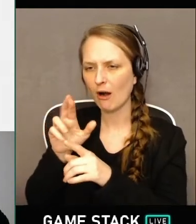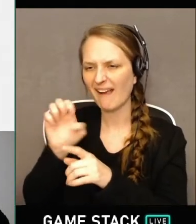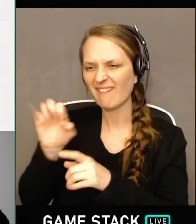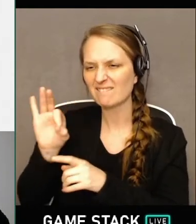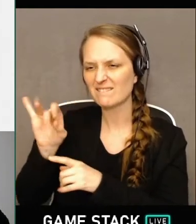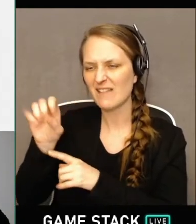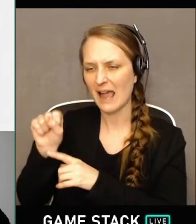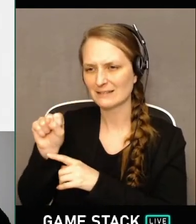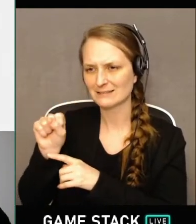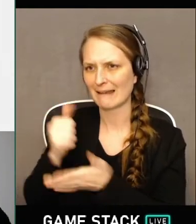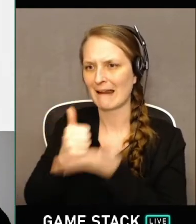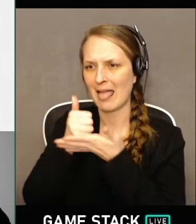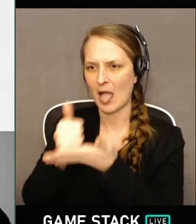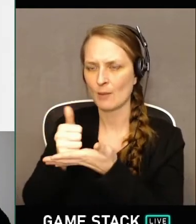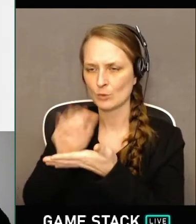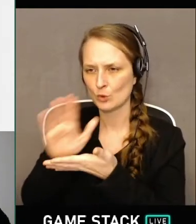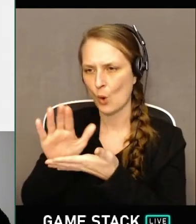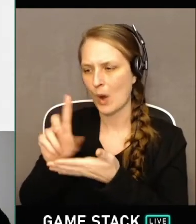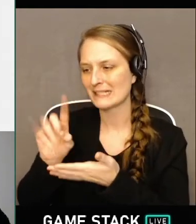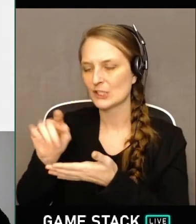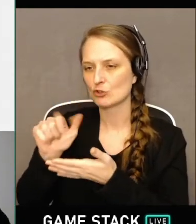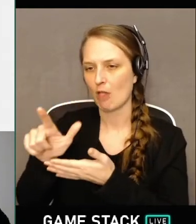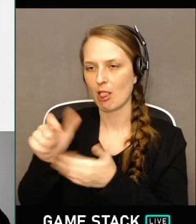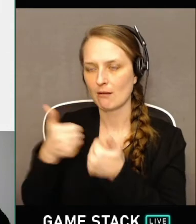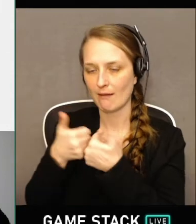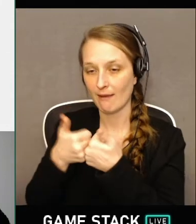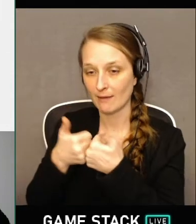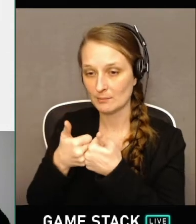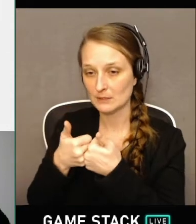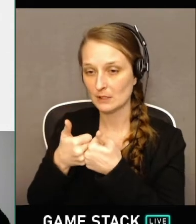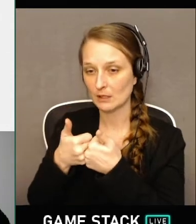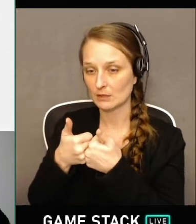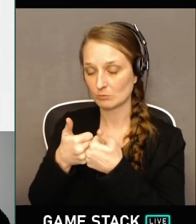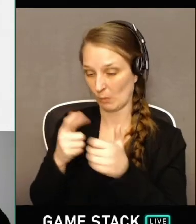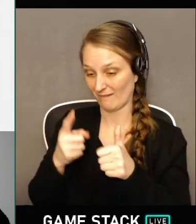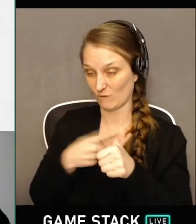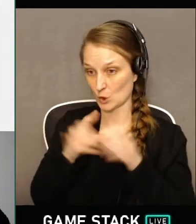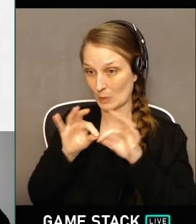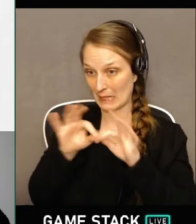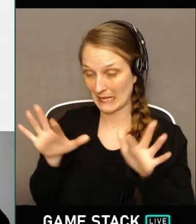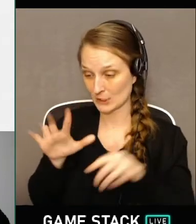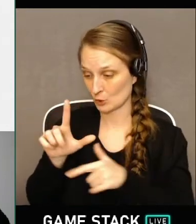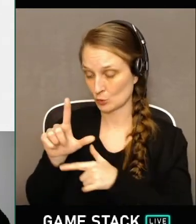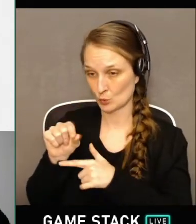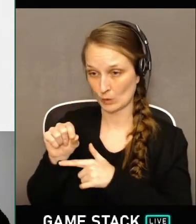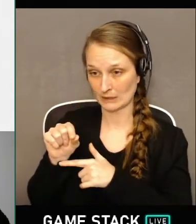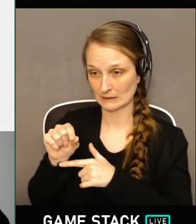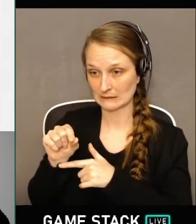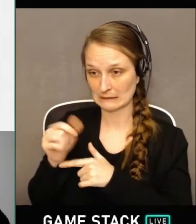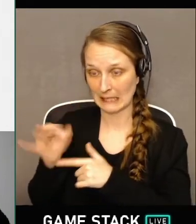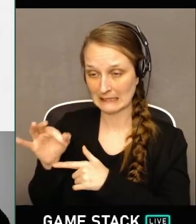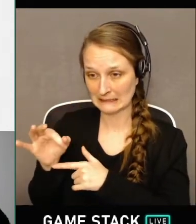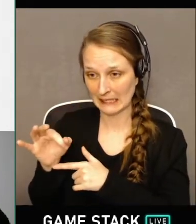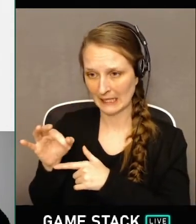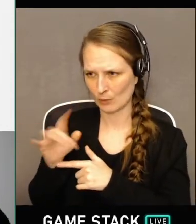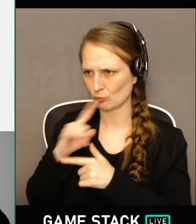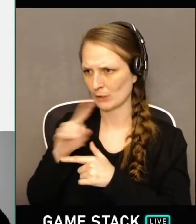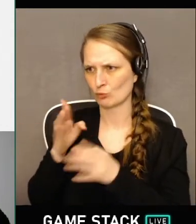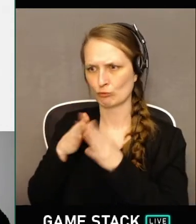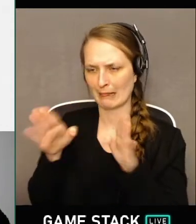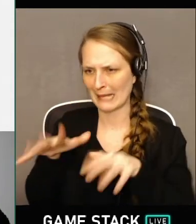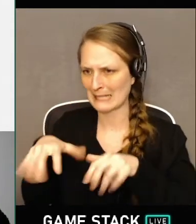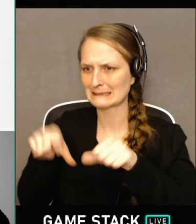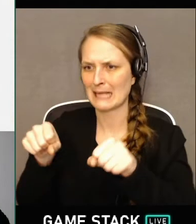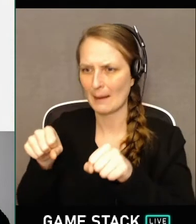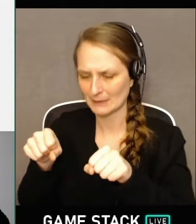your games. Since we released our first effect in 2019, FidelityFX has been broadly adopted and is already used